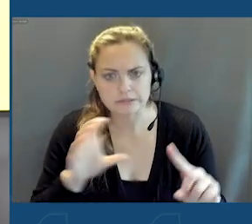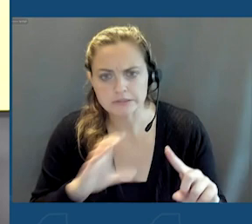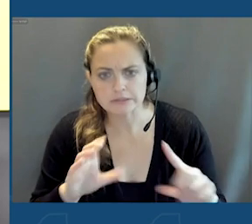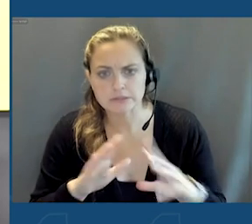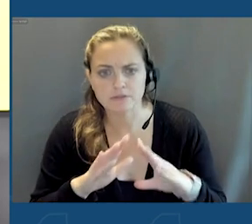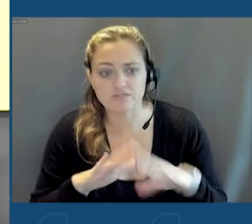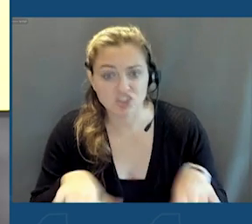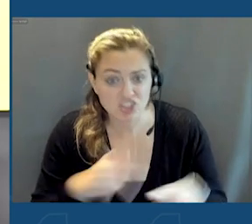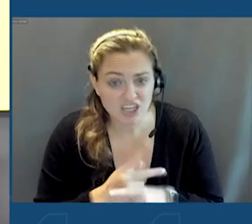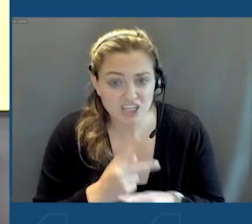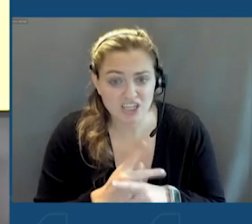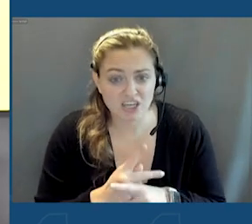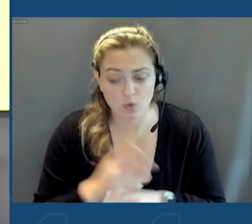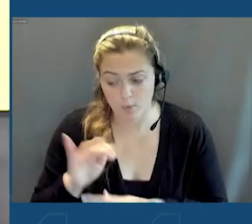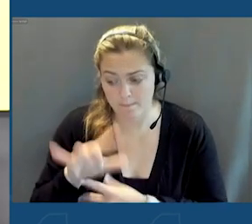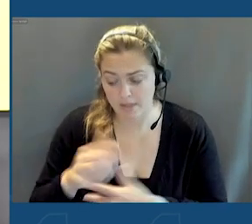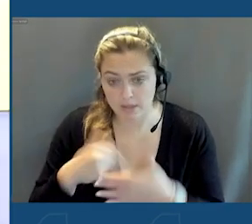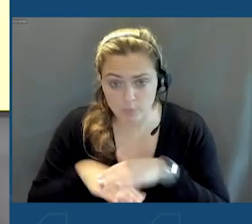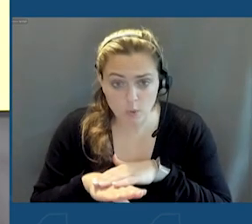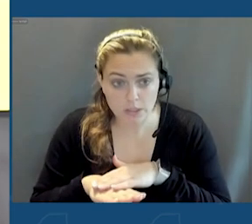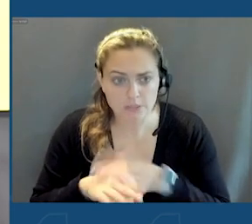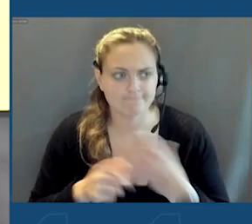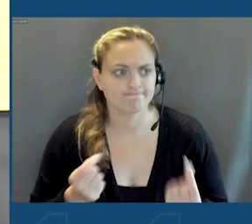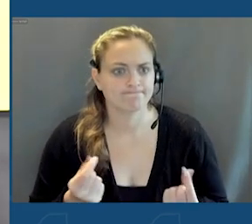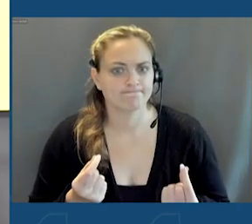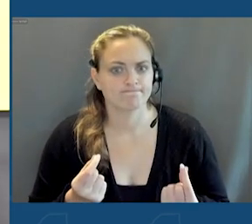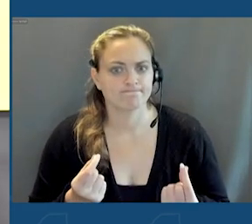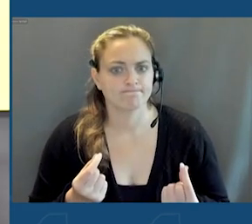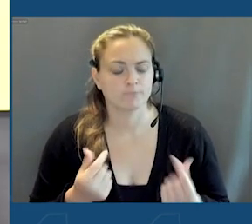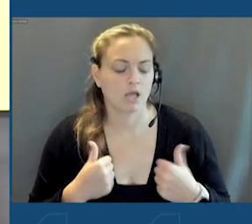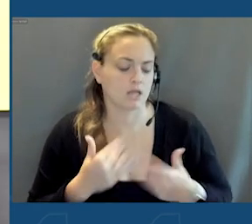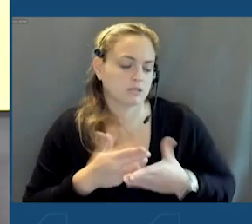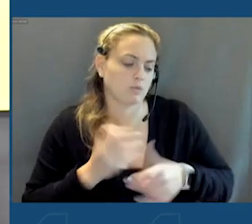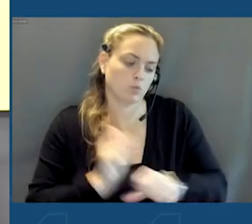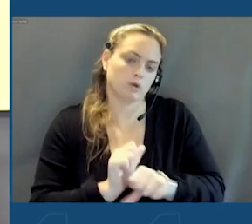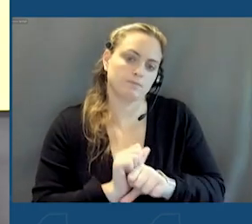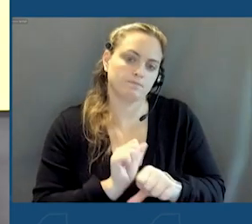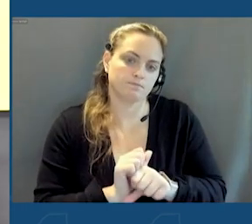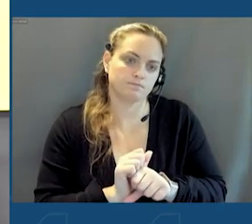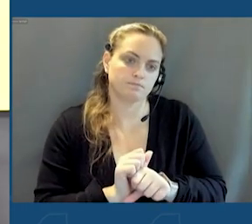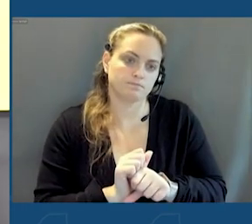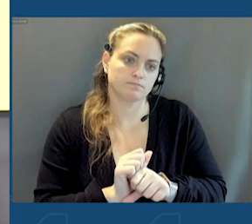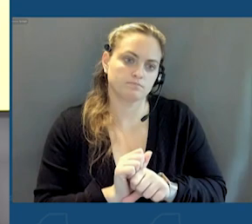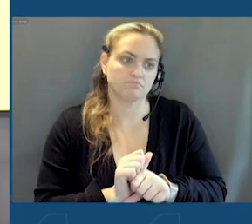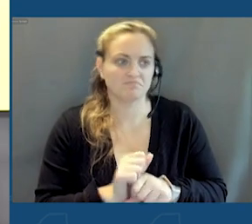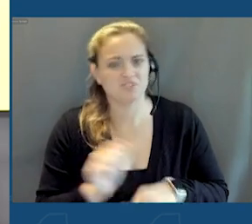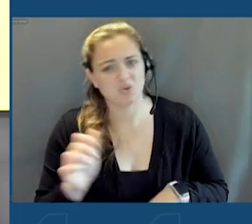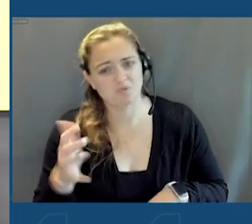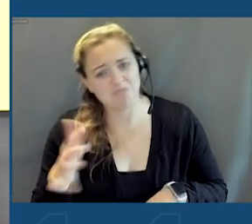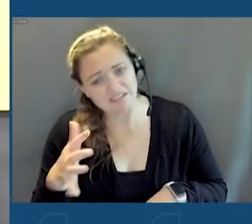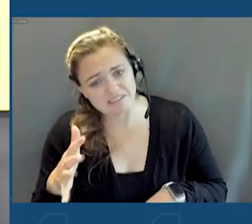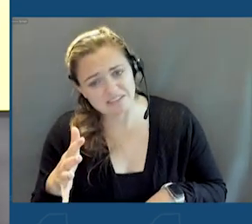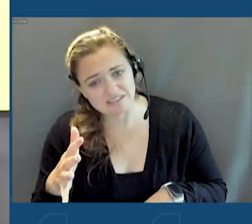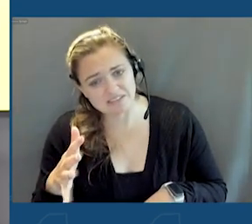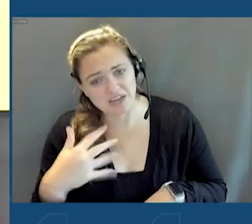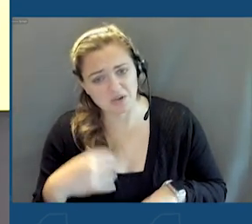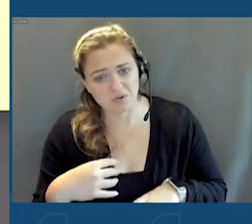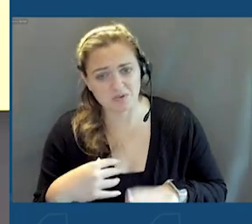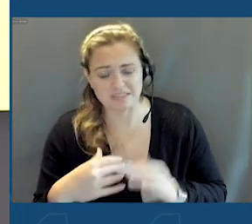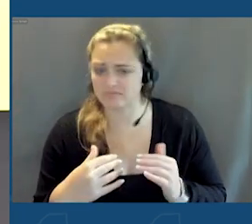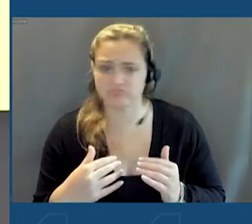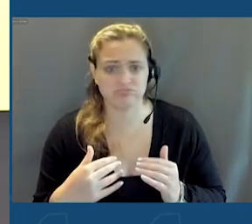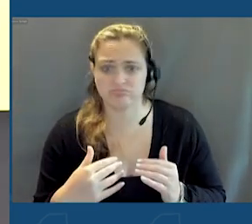along. So all of a sudden, I'm now out of the workforce. And we went from modest down to 0. So it was